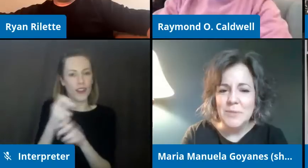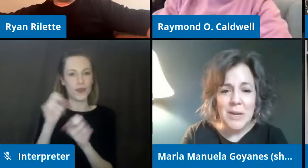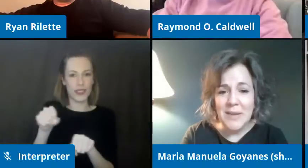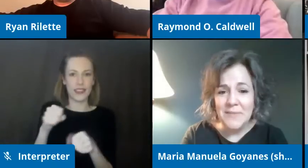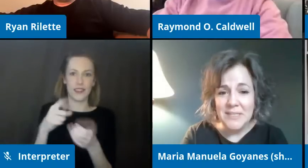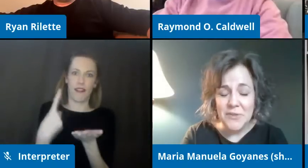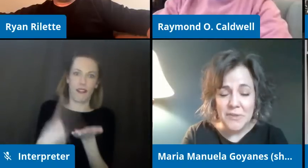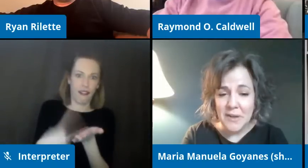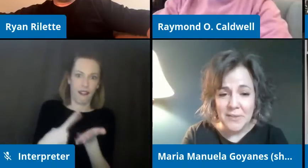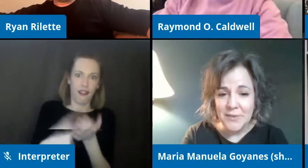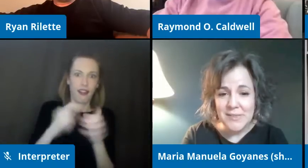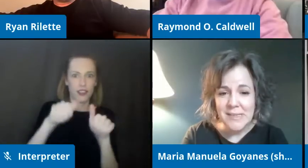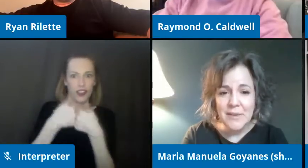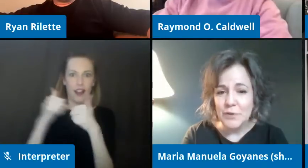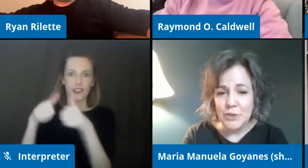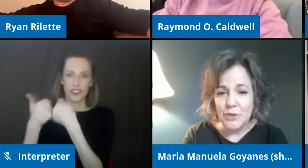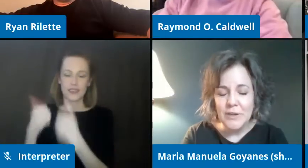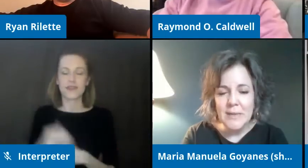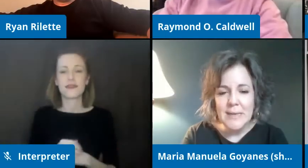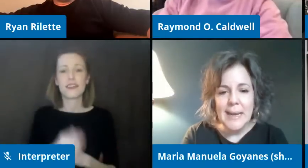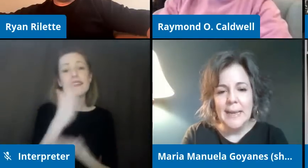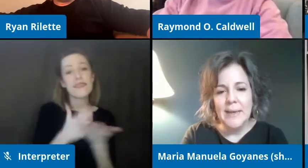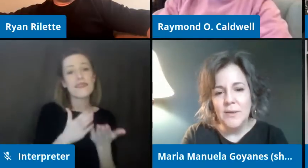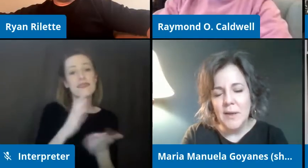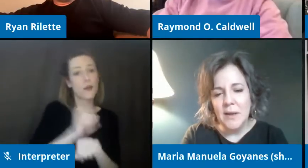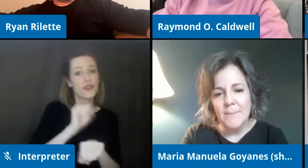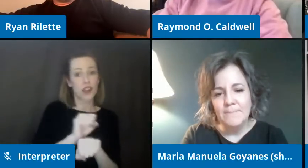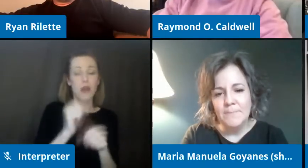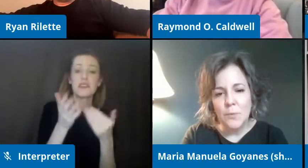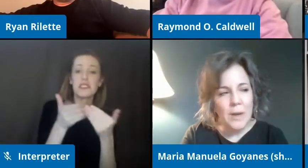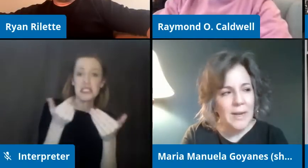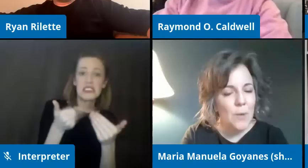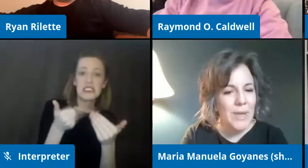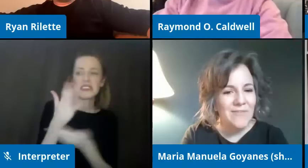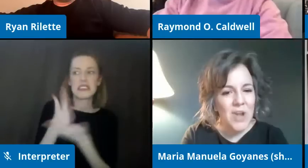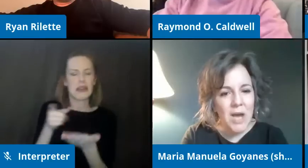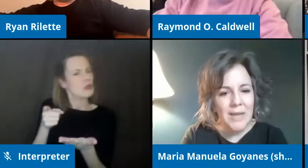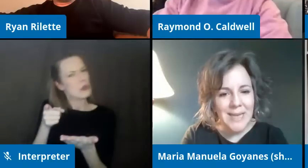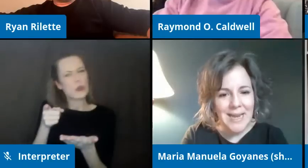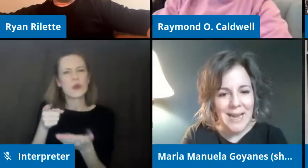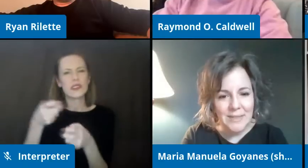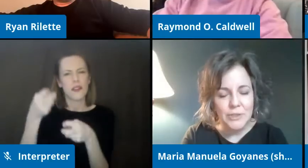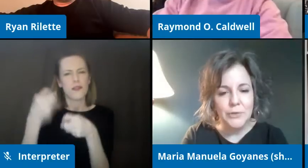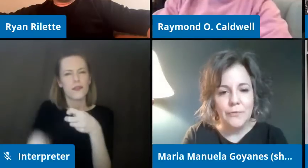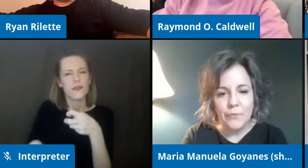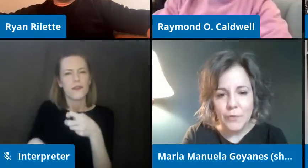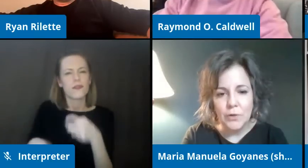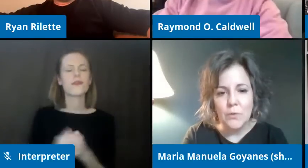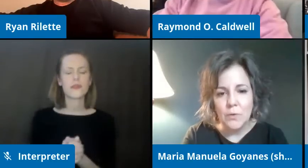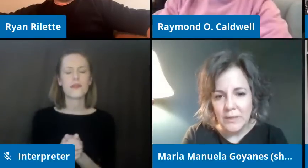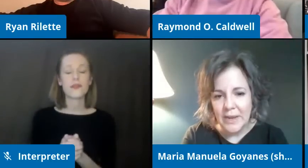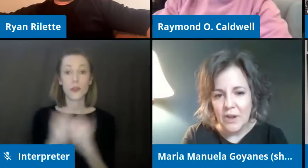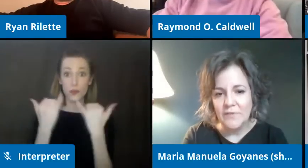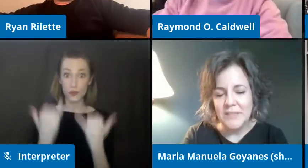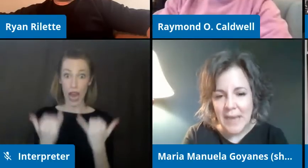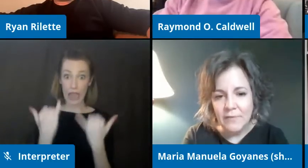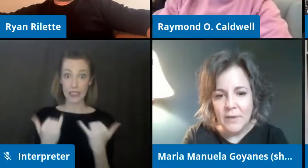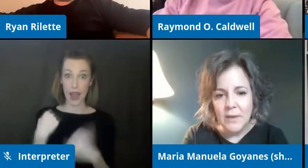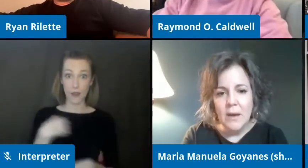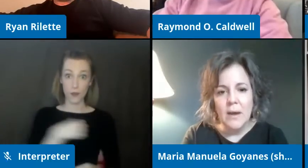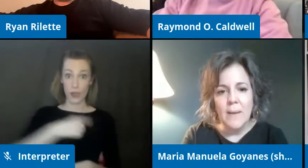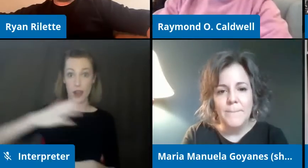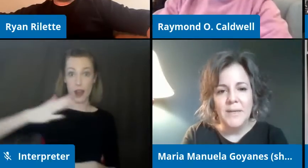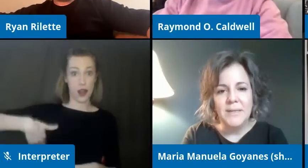And some jobs have it easier than others, for sure. And right now, we have not yet had to furlough or lay off